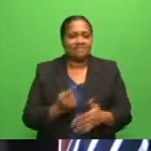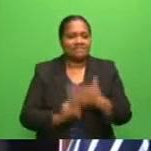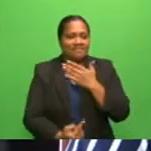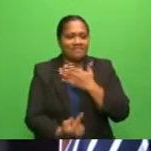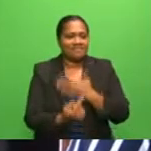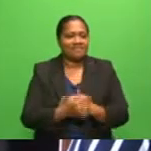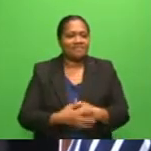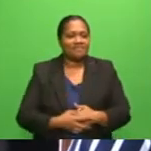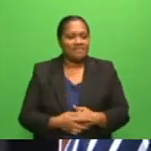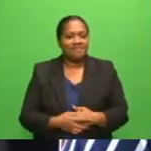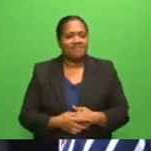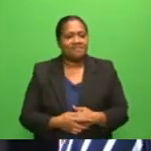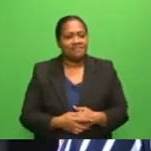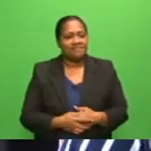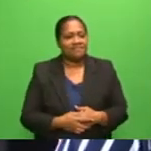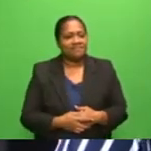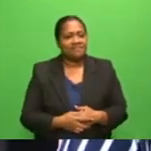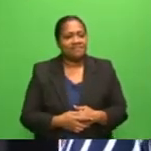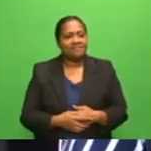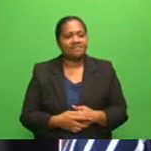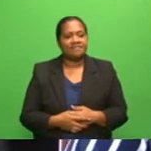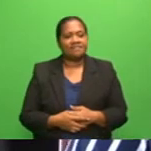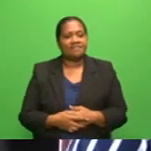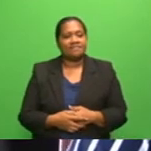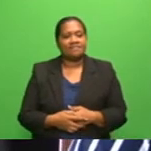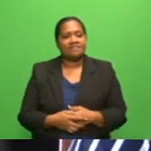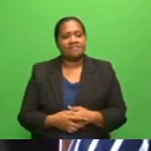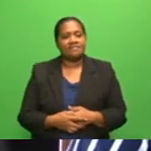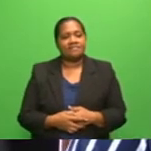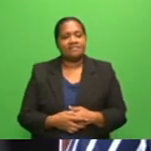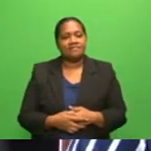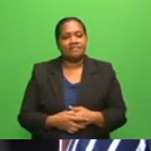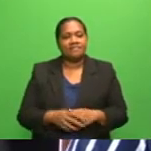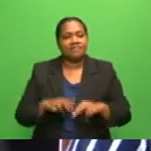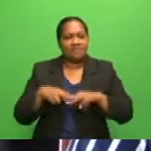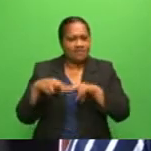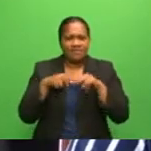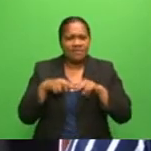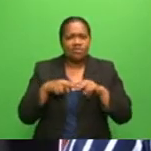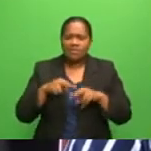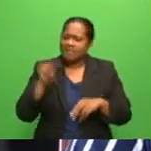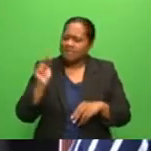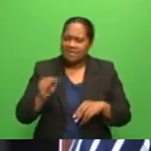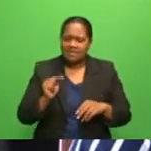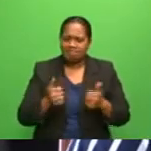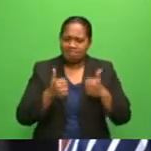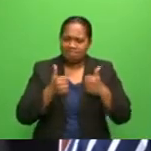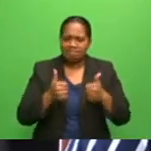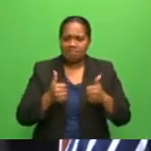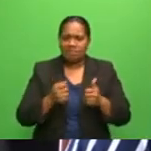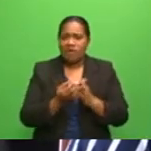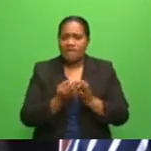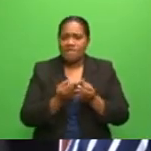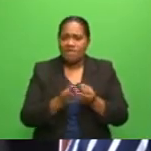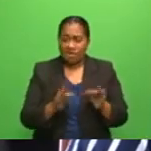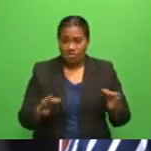He felt that Fiji needed good quality furniture, especially for